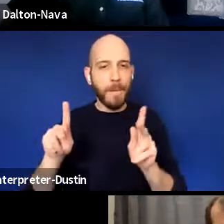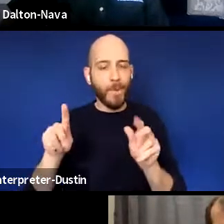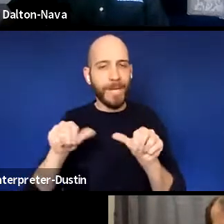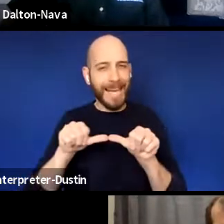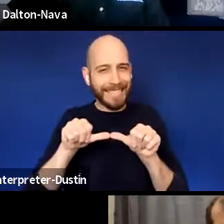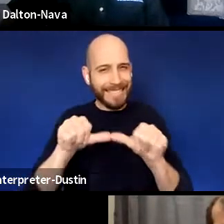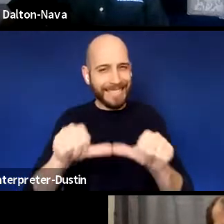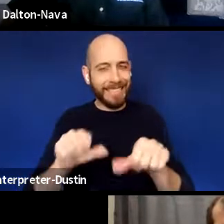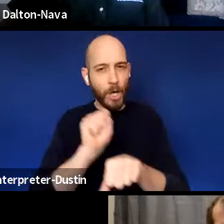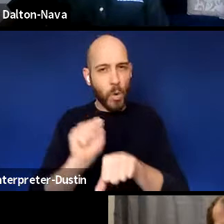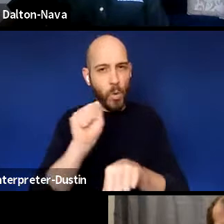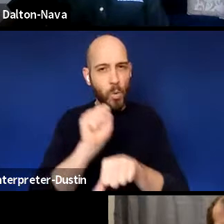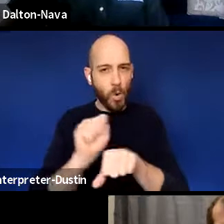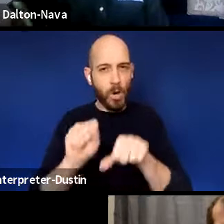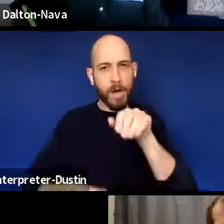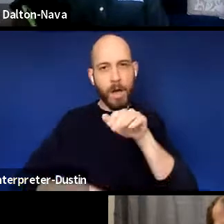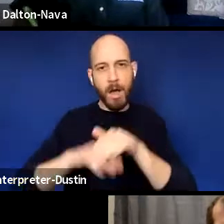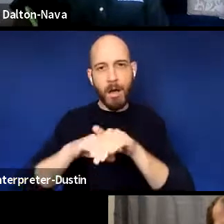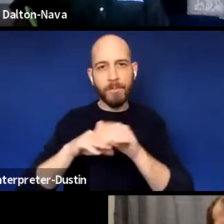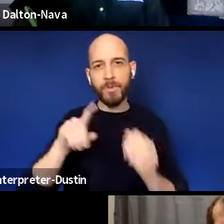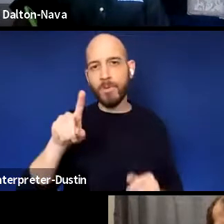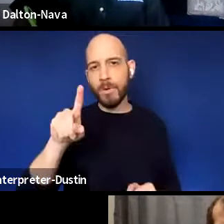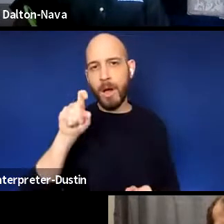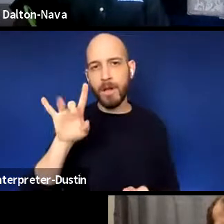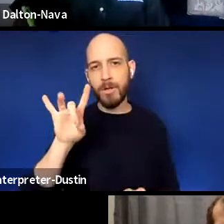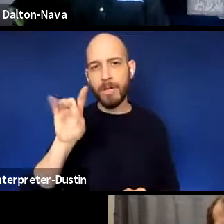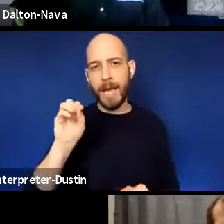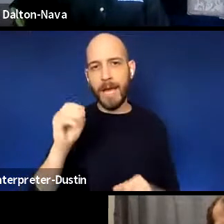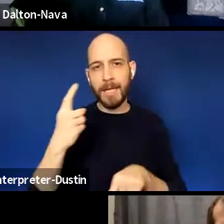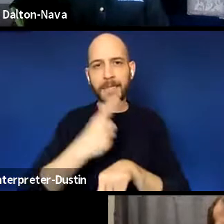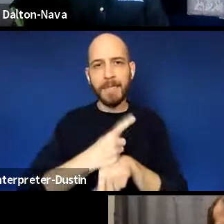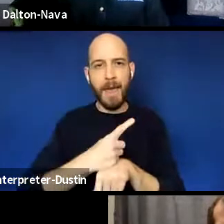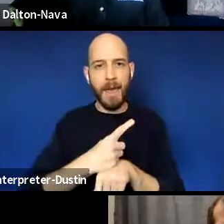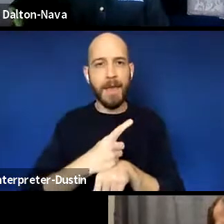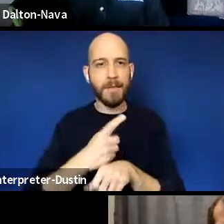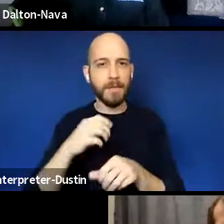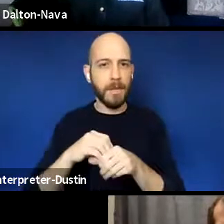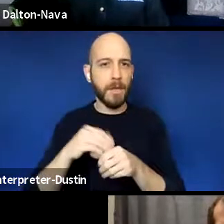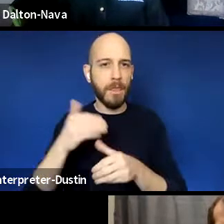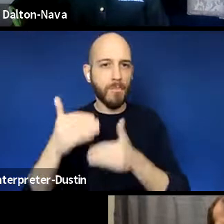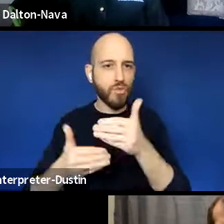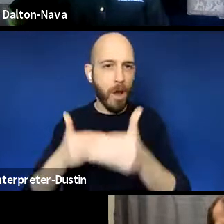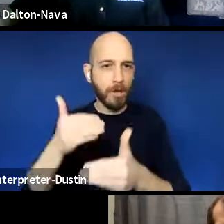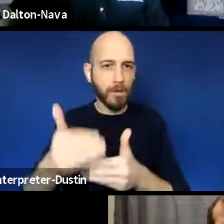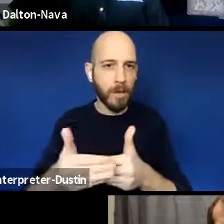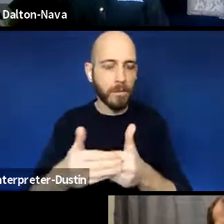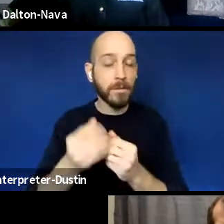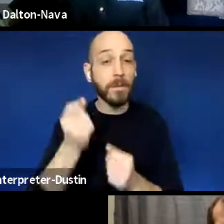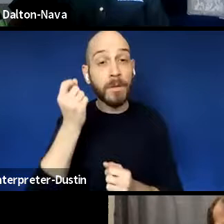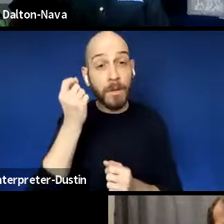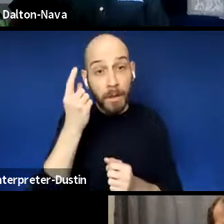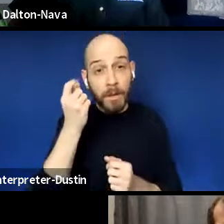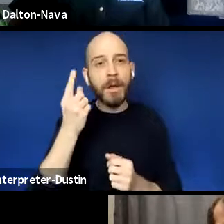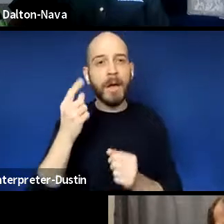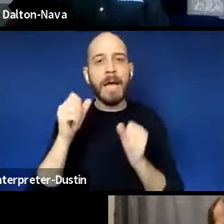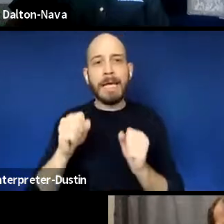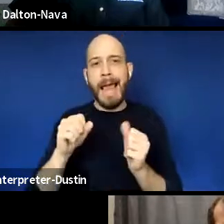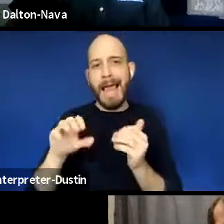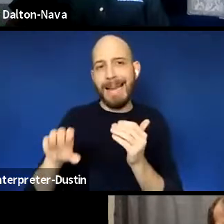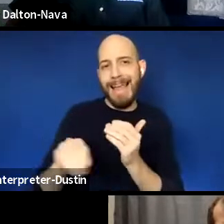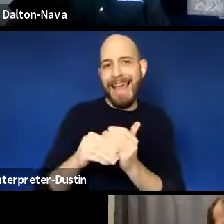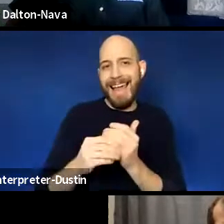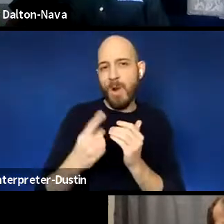180 days under this process. There is one extension that is allowed in the event